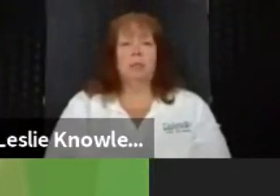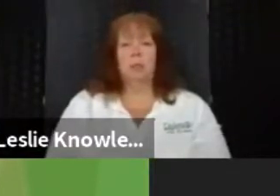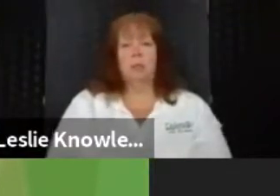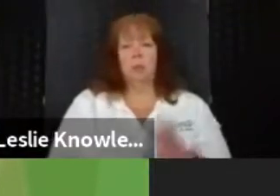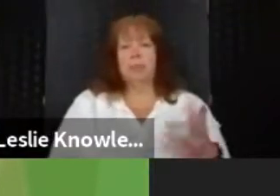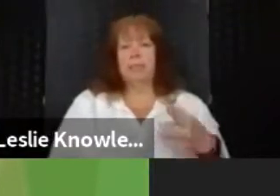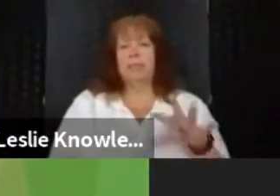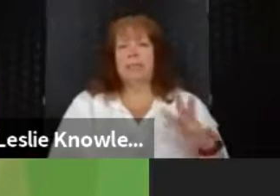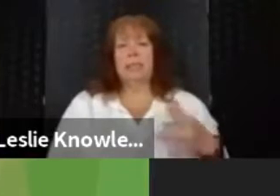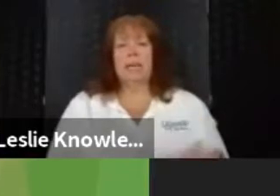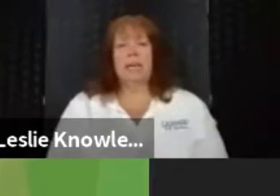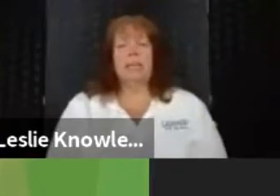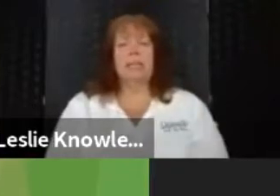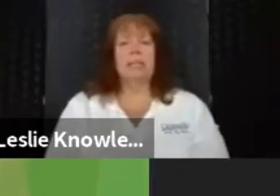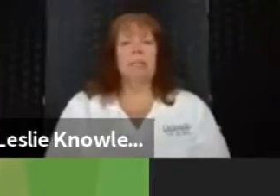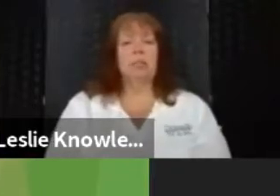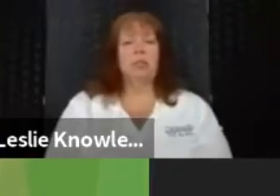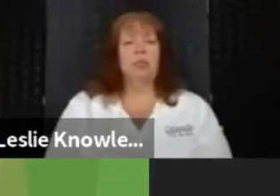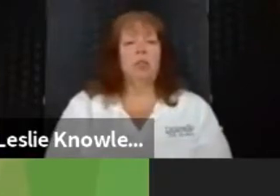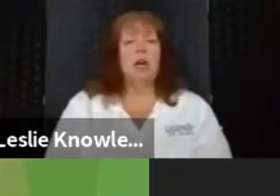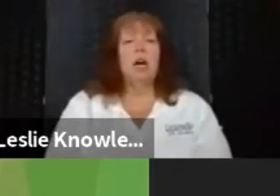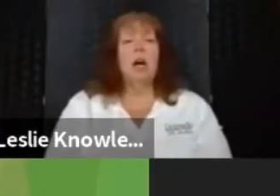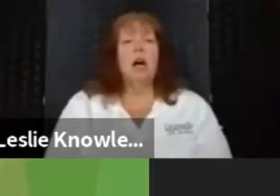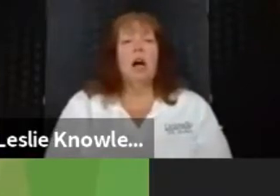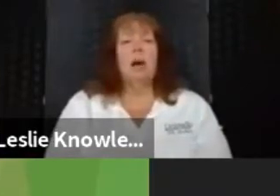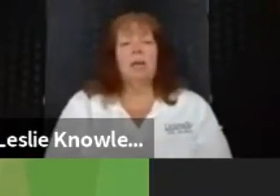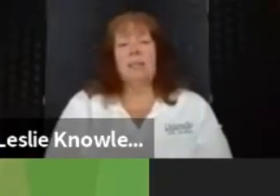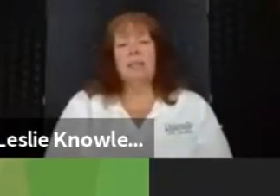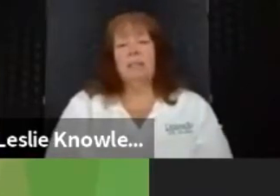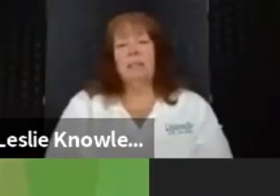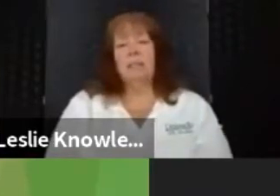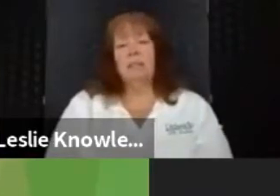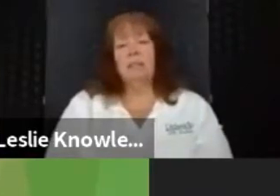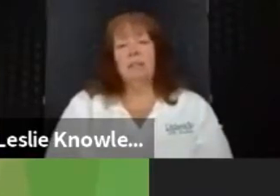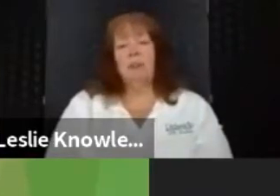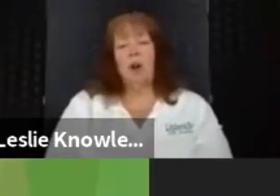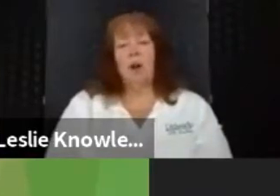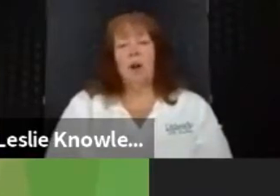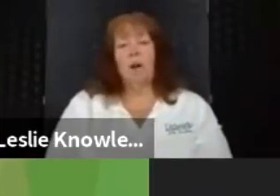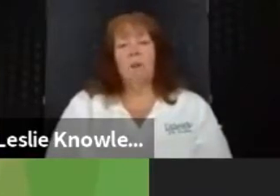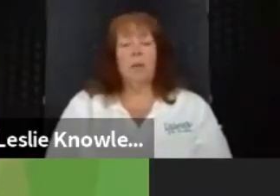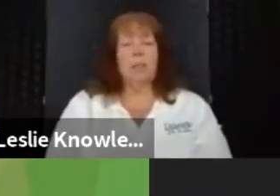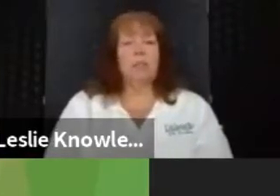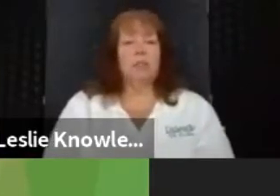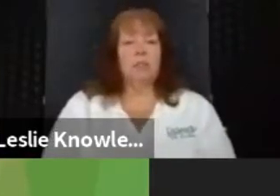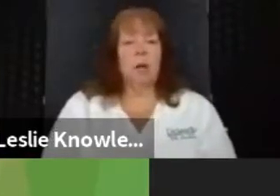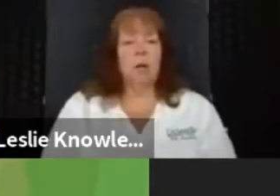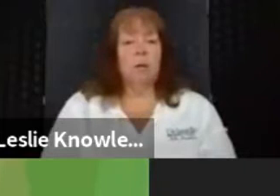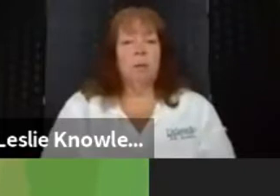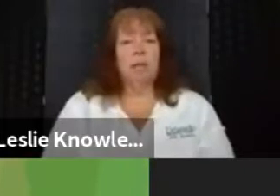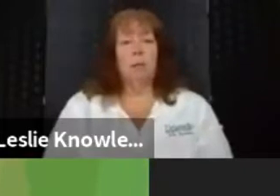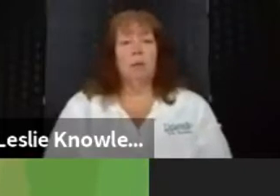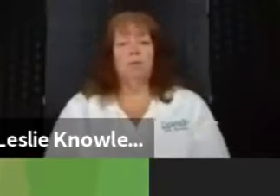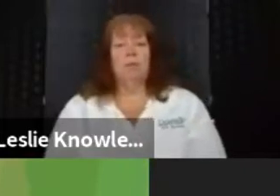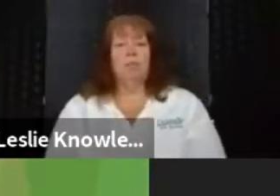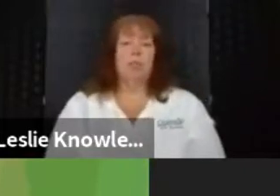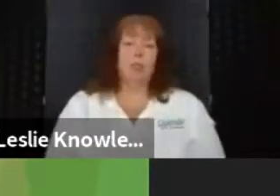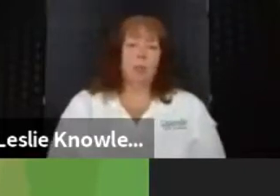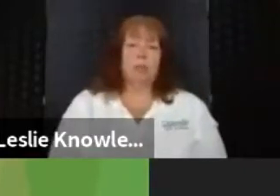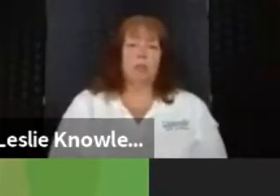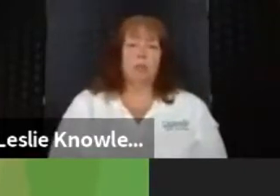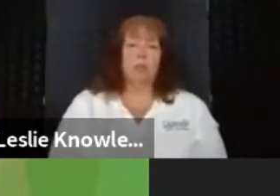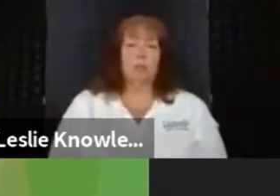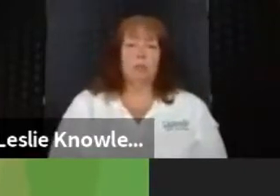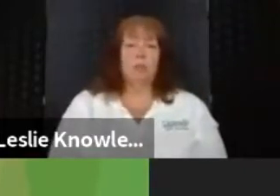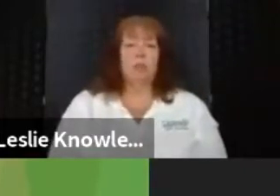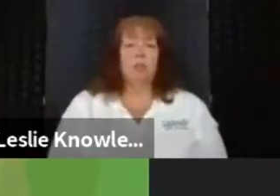graduate anywhere between 6 and 8 this semester. Our class sizes are relatively small, anywhere from 15 to